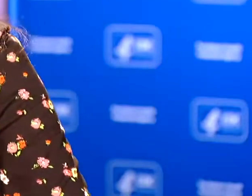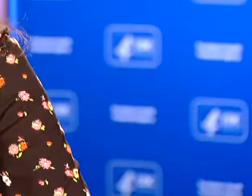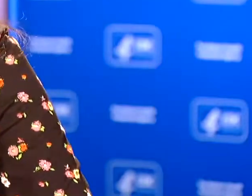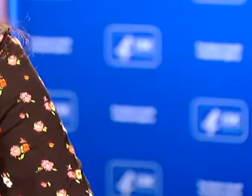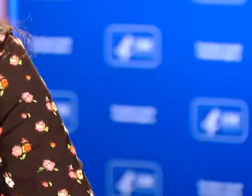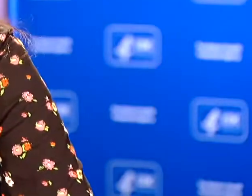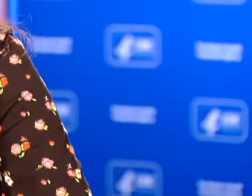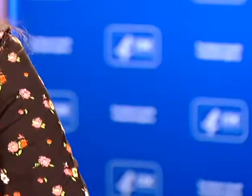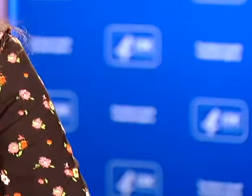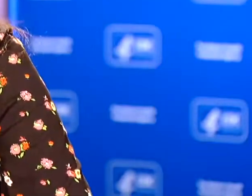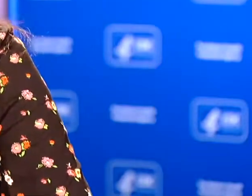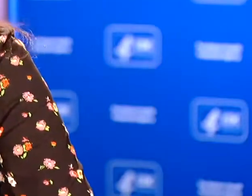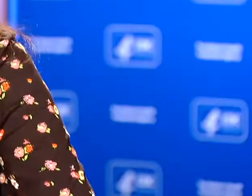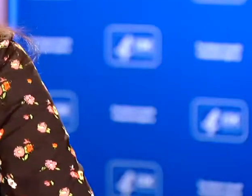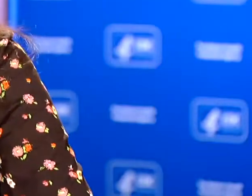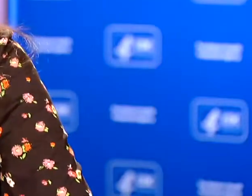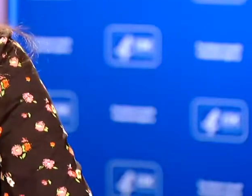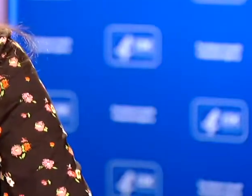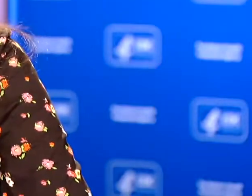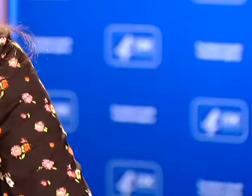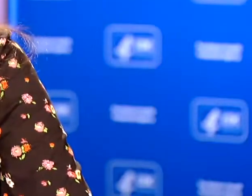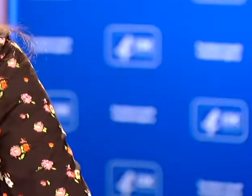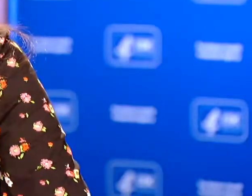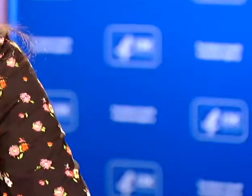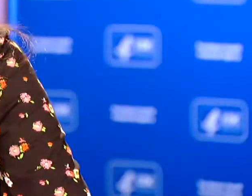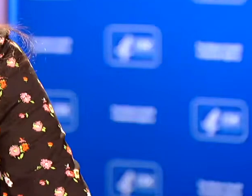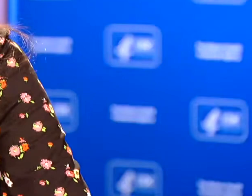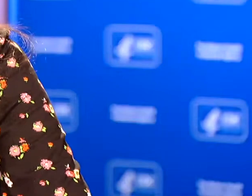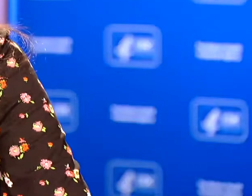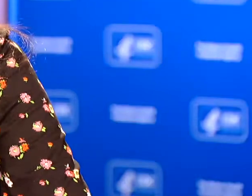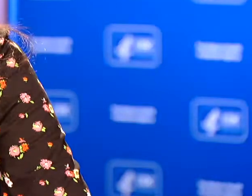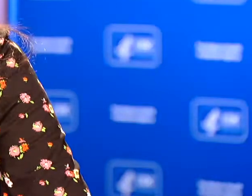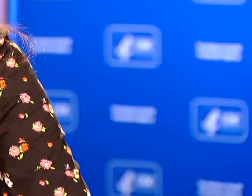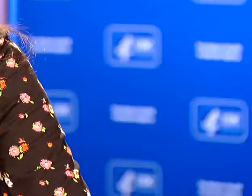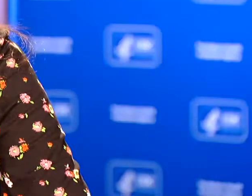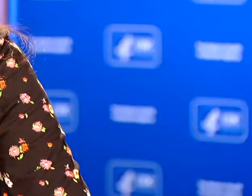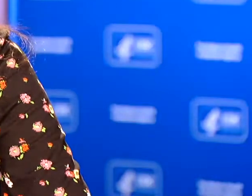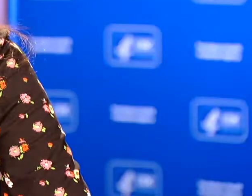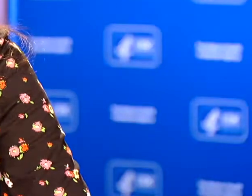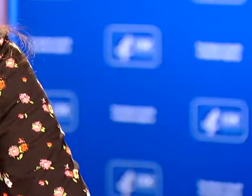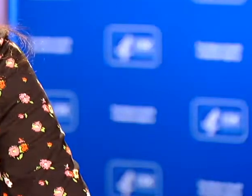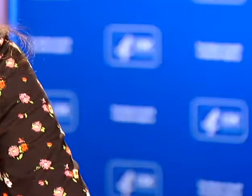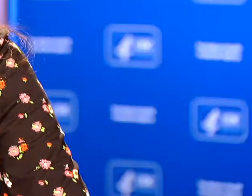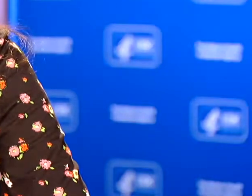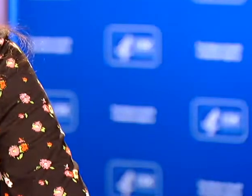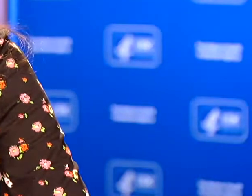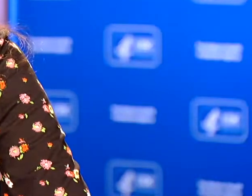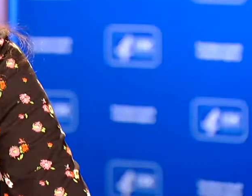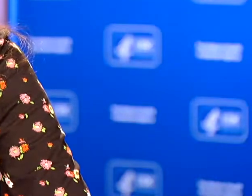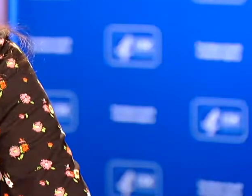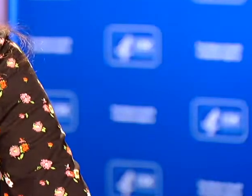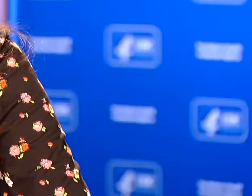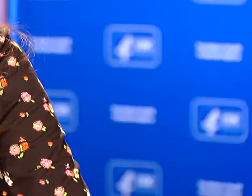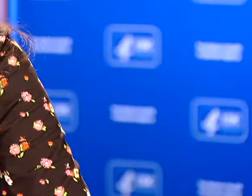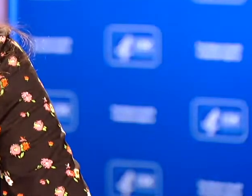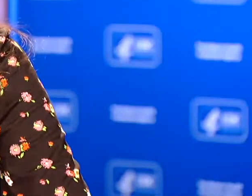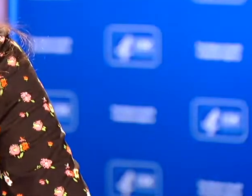friendly, I Yeah, think. it's fine. Yeah. Absolutely. Okay. Absolutely. Great. We'll check on all